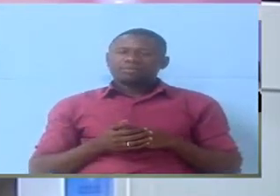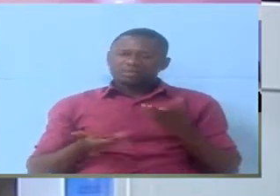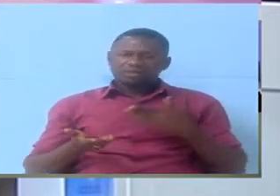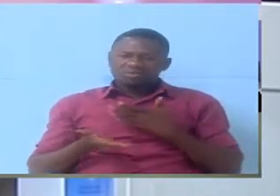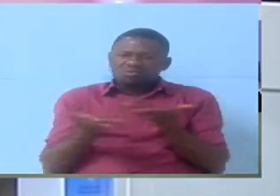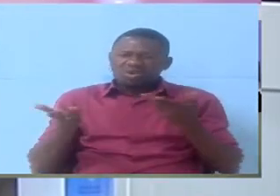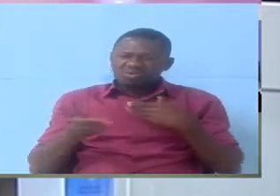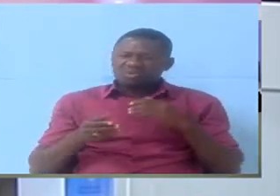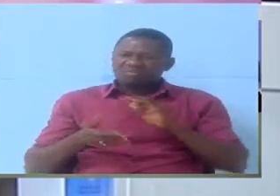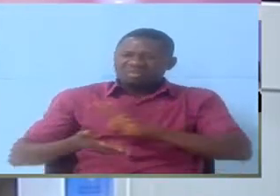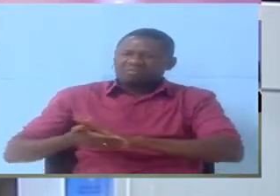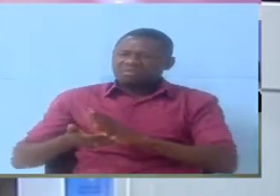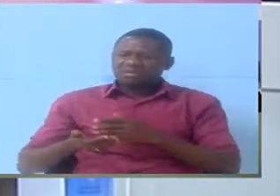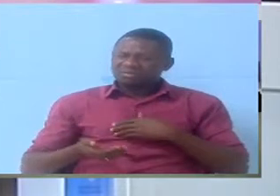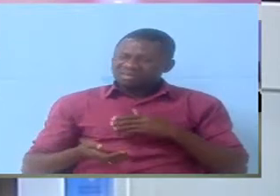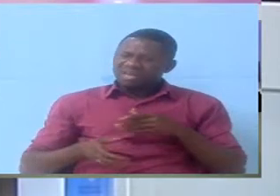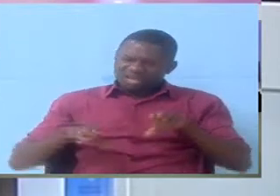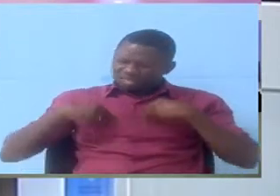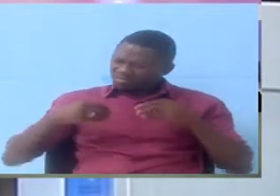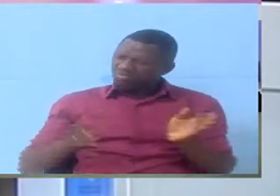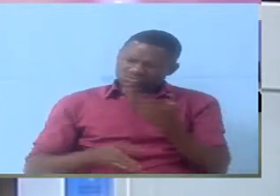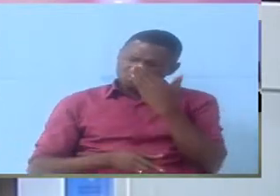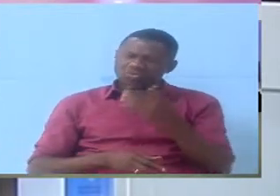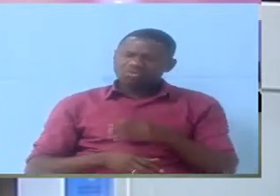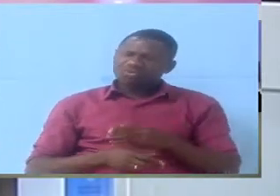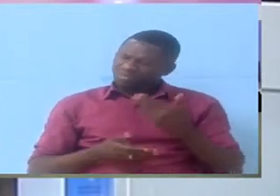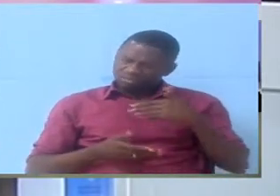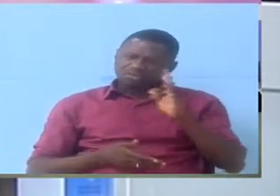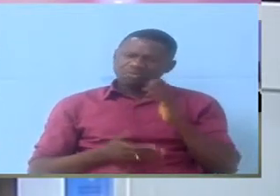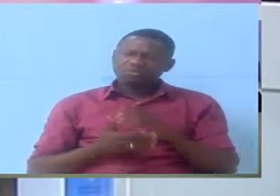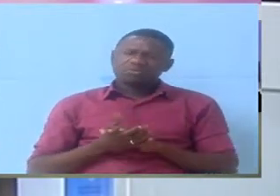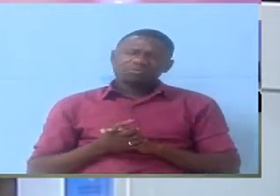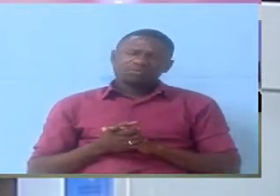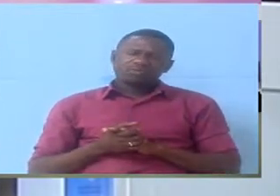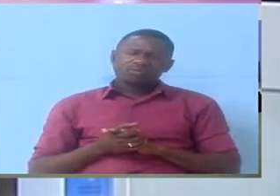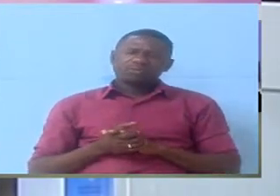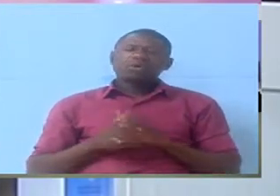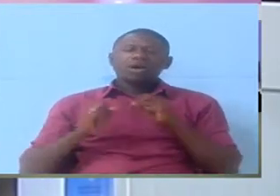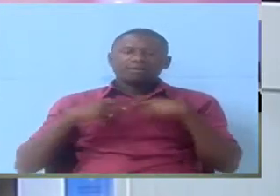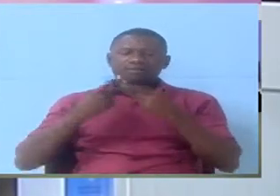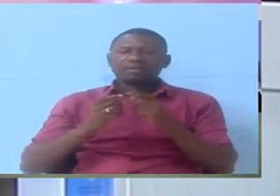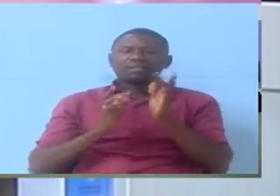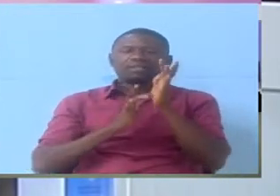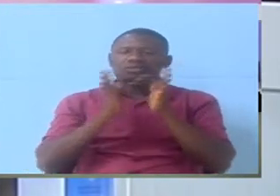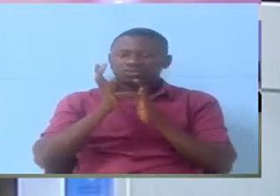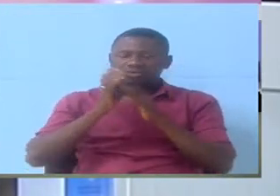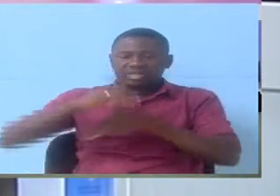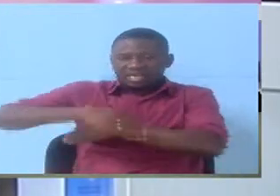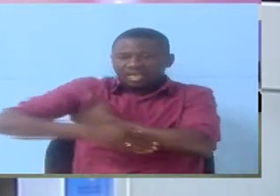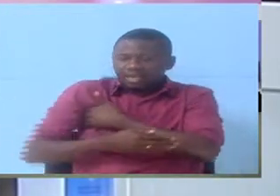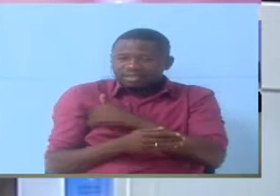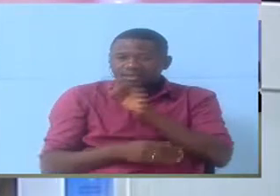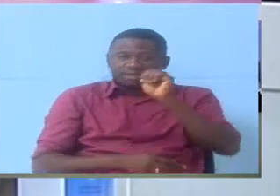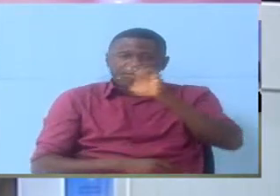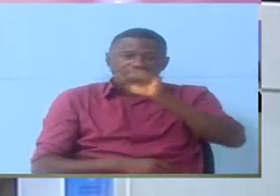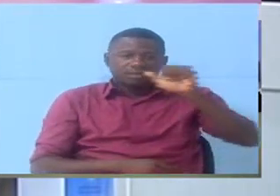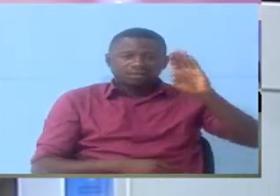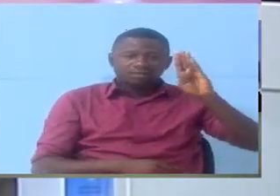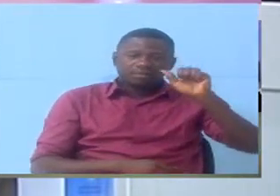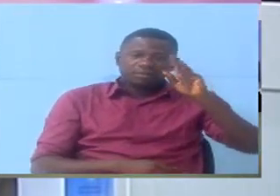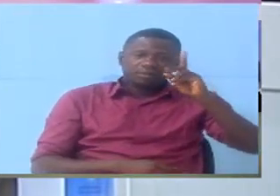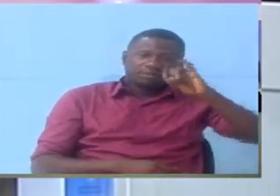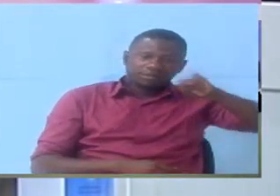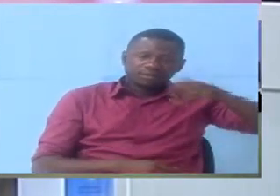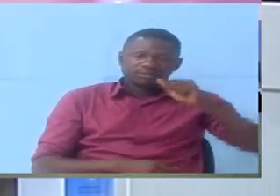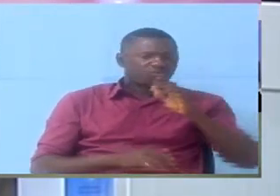go. Ako Jesus ye muna neba abula la janga. Abula ayeta. So Jesus said, okay, no problem. Jesus go water cookolenting. So we